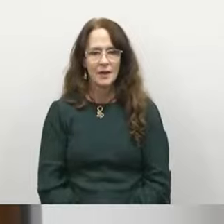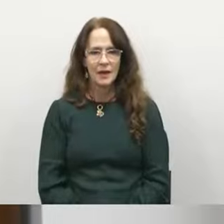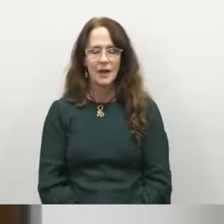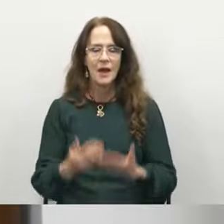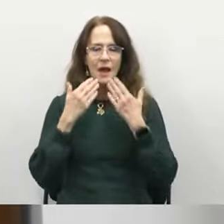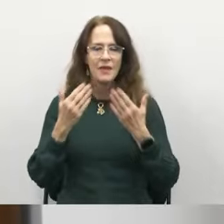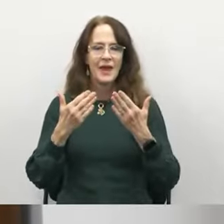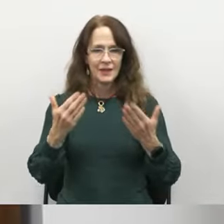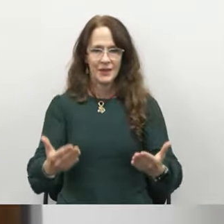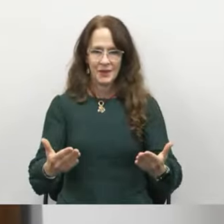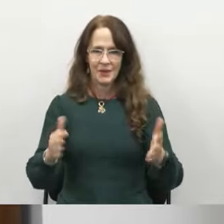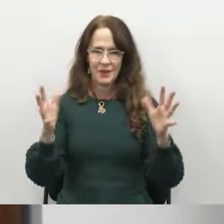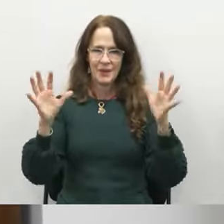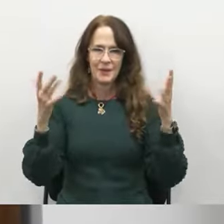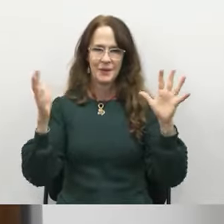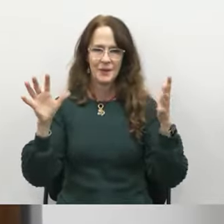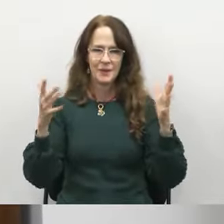Thank you.